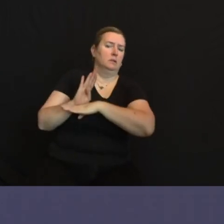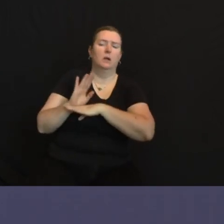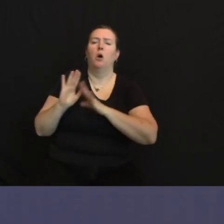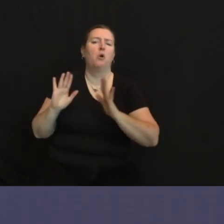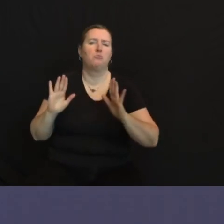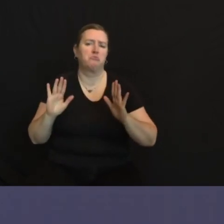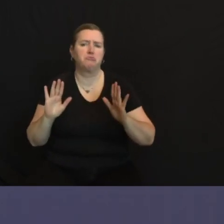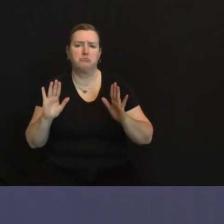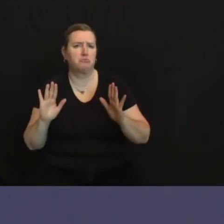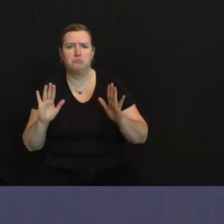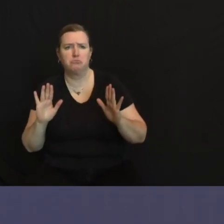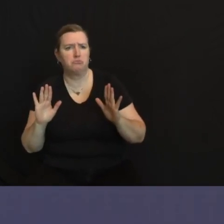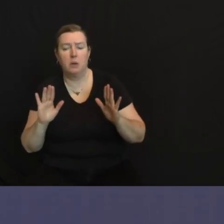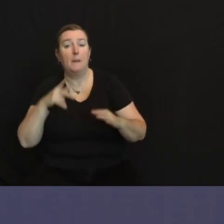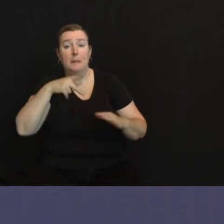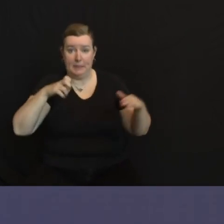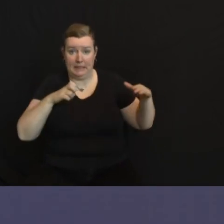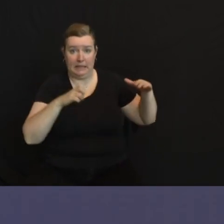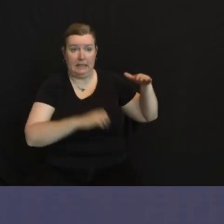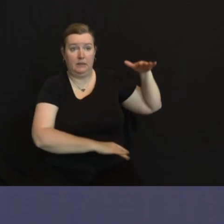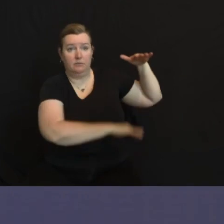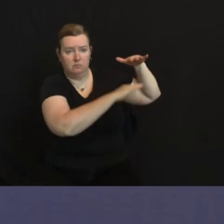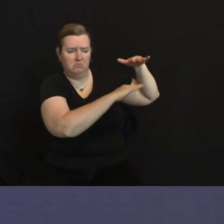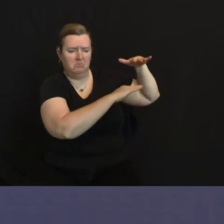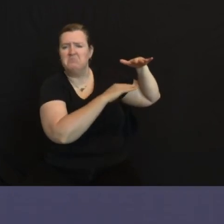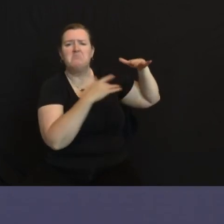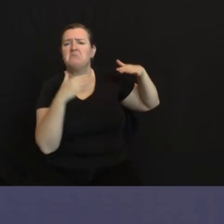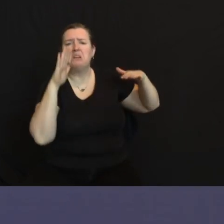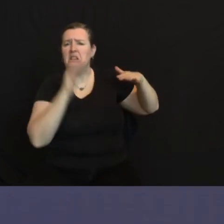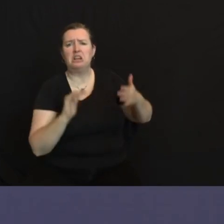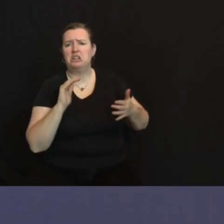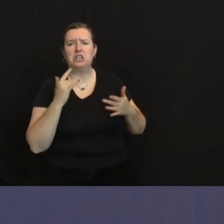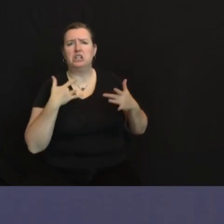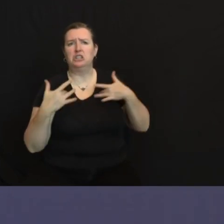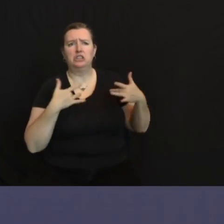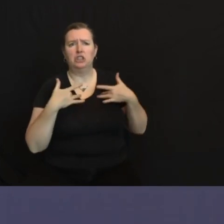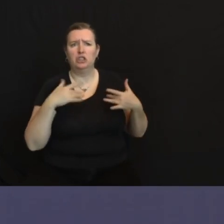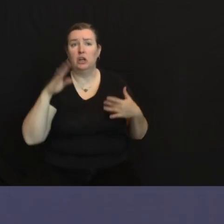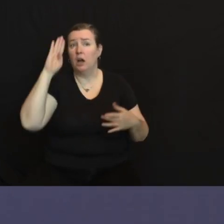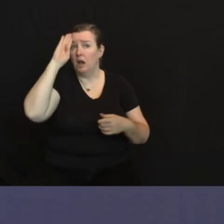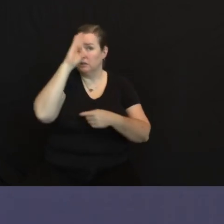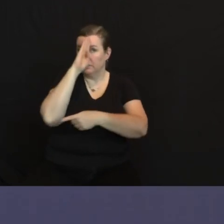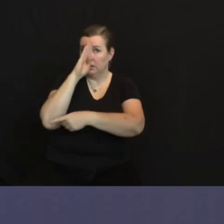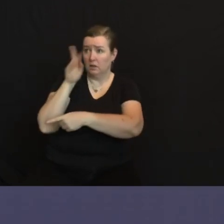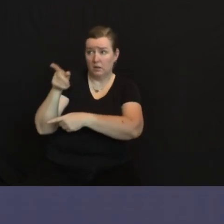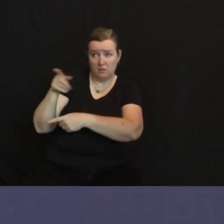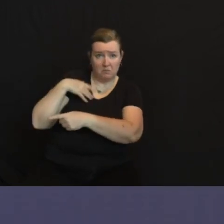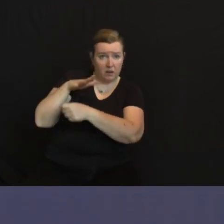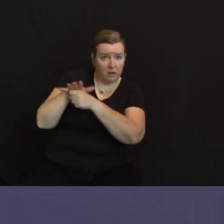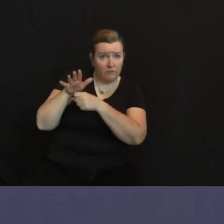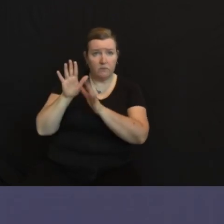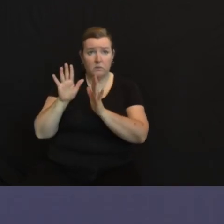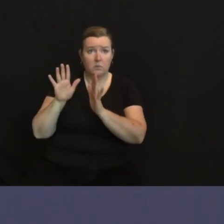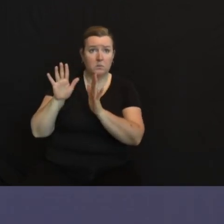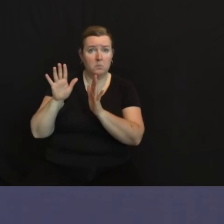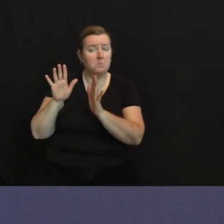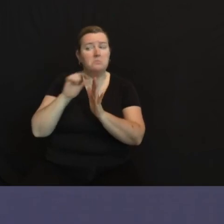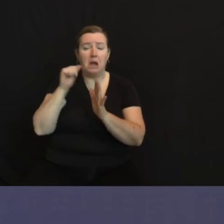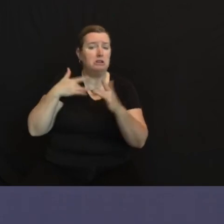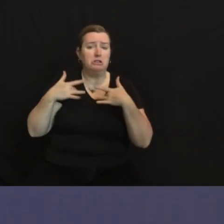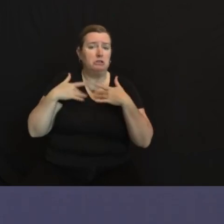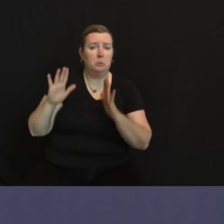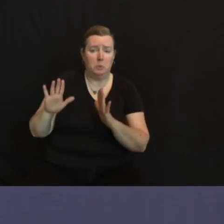of a concern, as hospital capacity less of a concern. I think your concern is actual manpower, right, staffing. But you'll jump in a